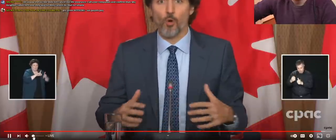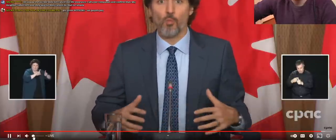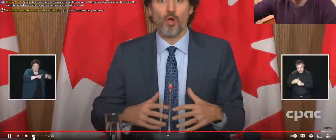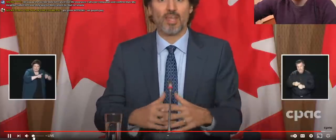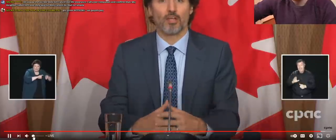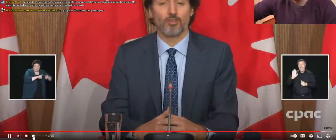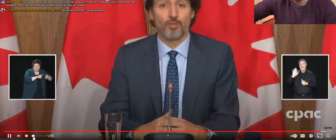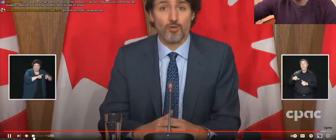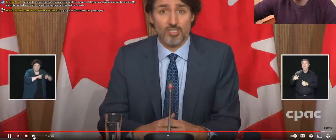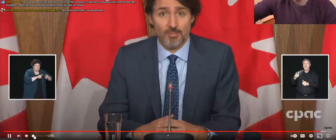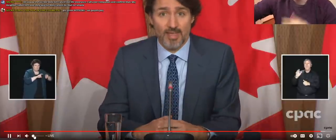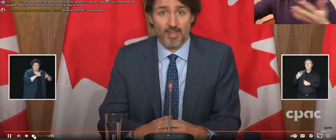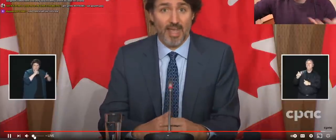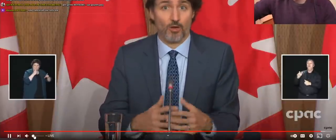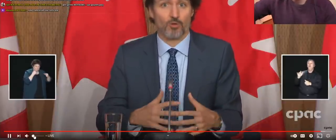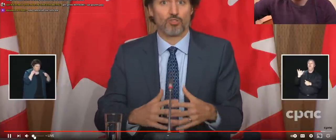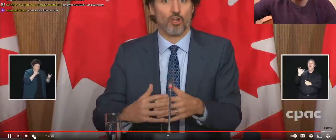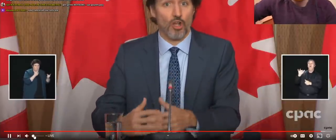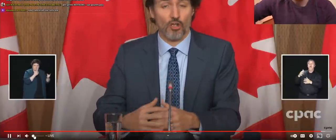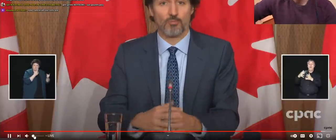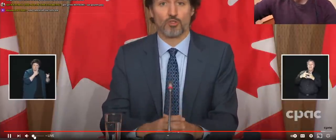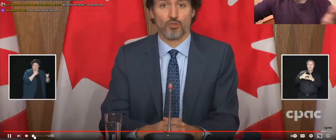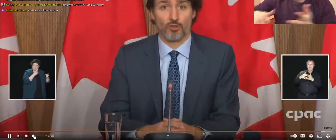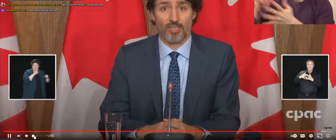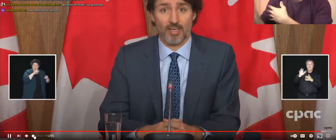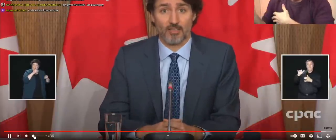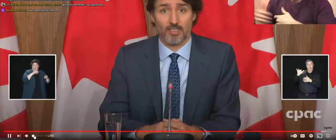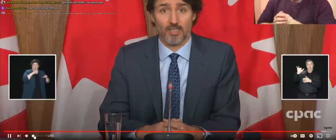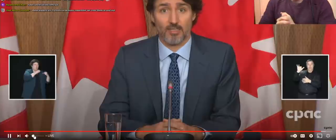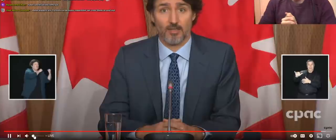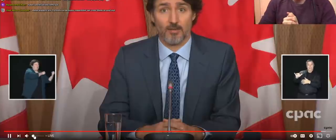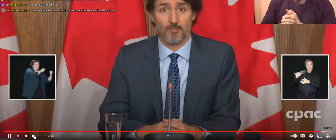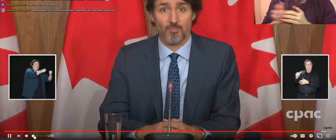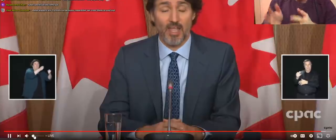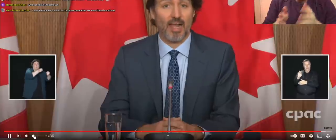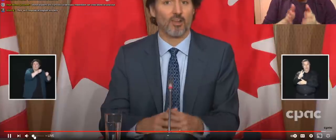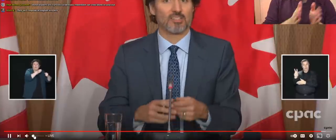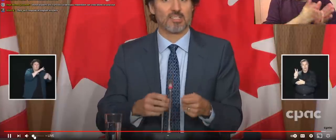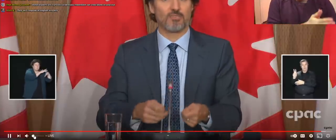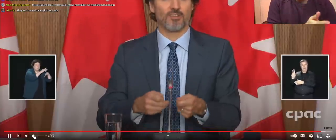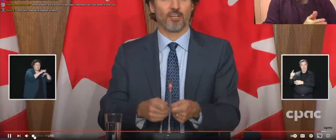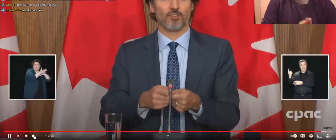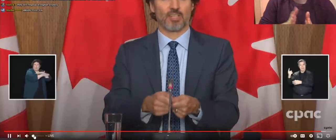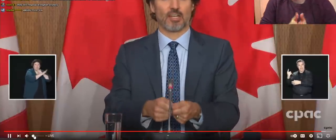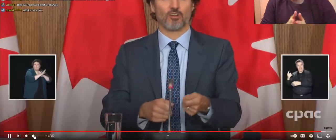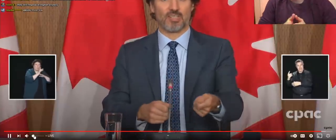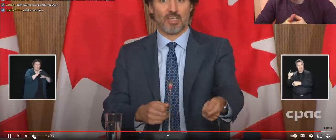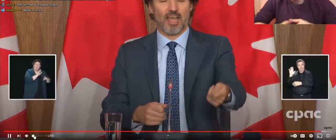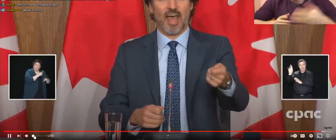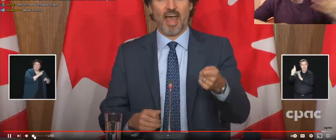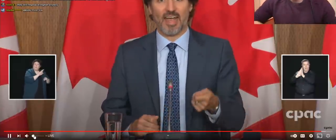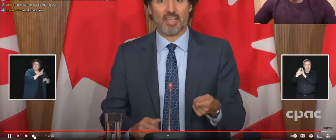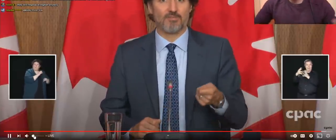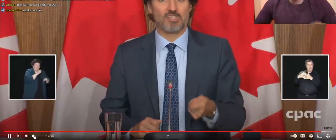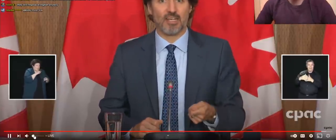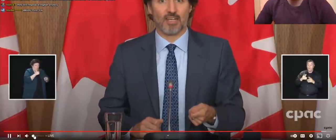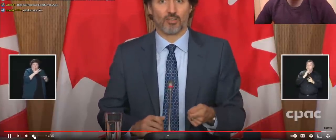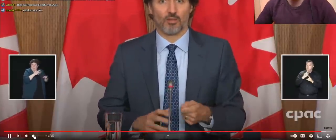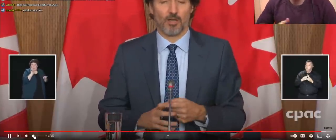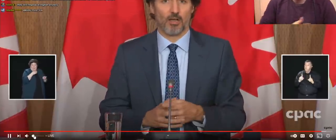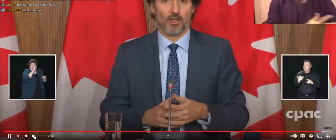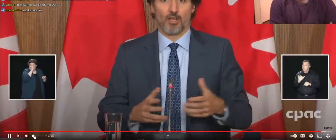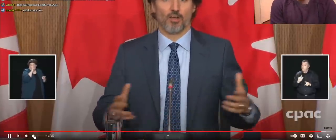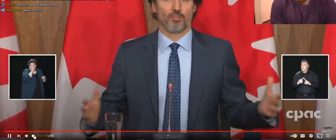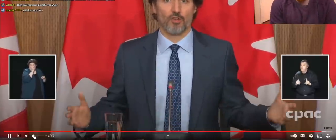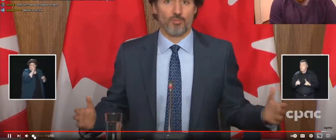Essentially, there is the interest deferral for a year, right? So if you do your taxes file on time, you don't have to pay them if you've received